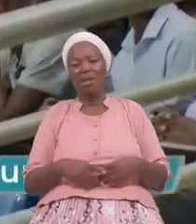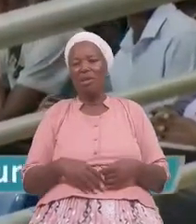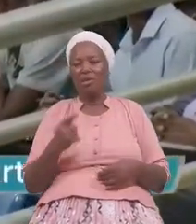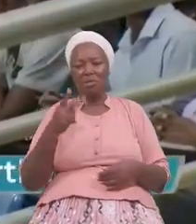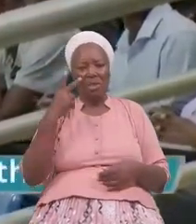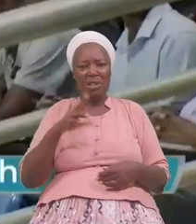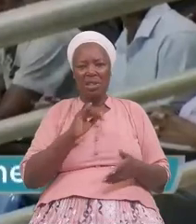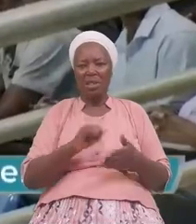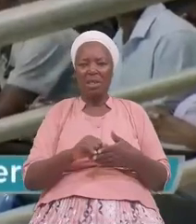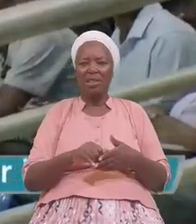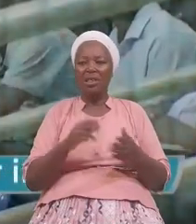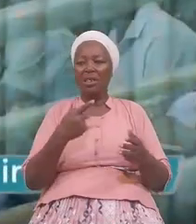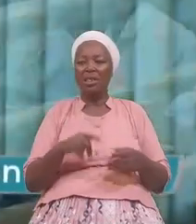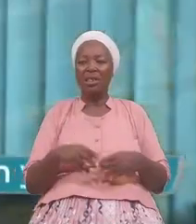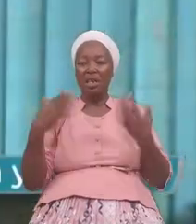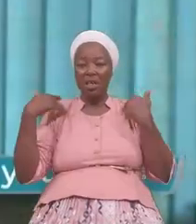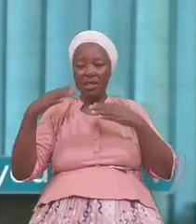than any earthly guard.